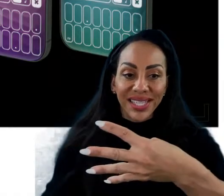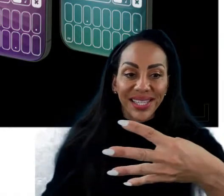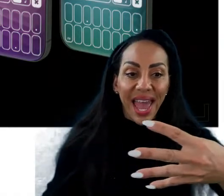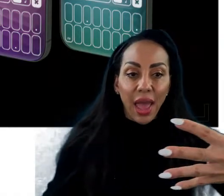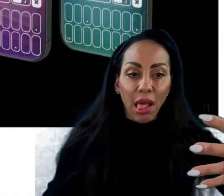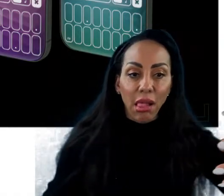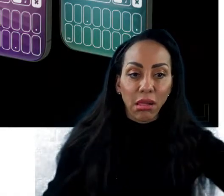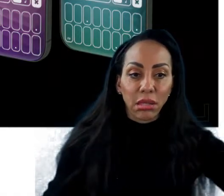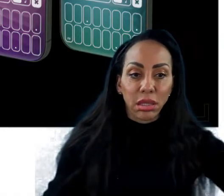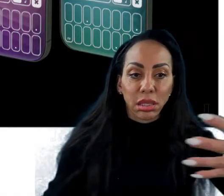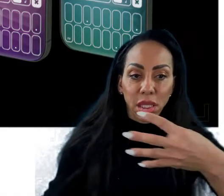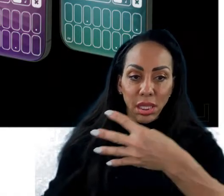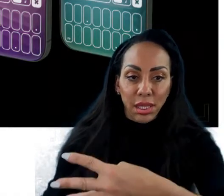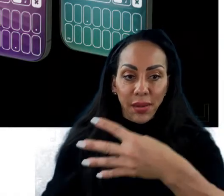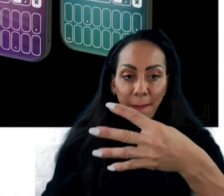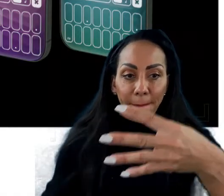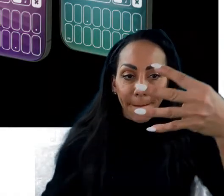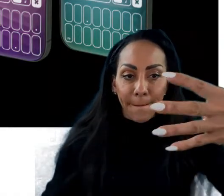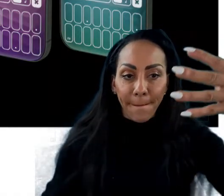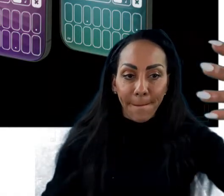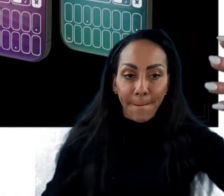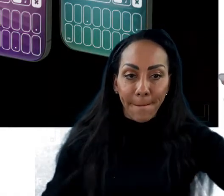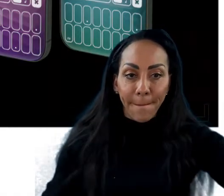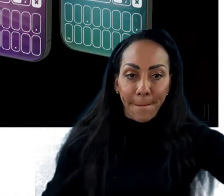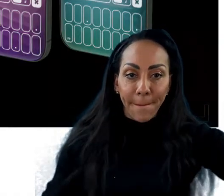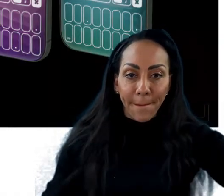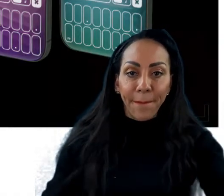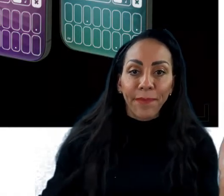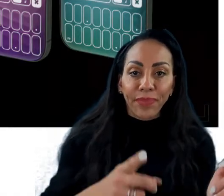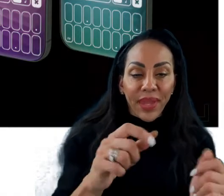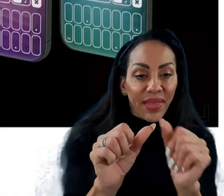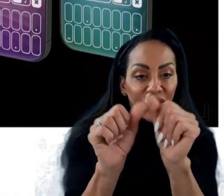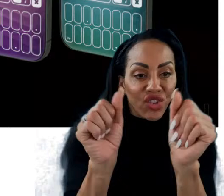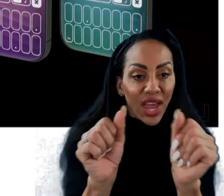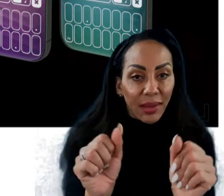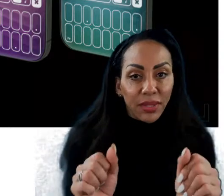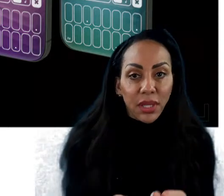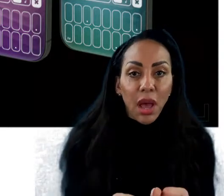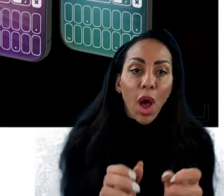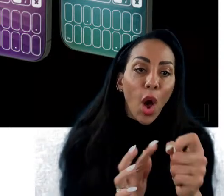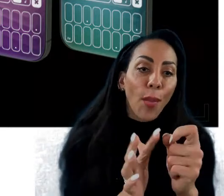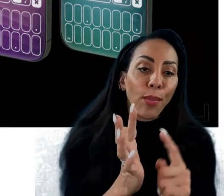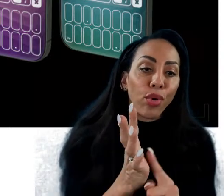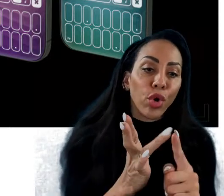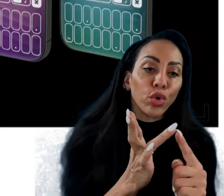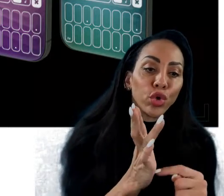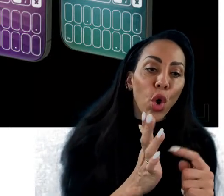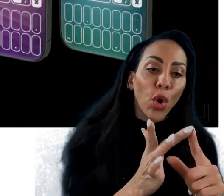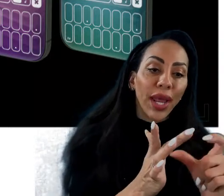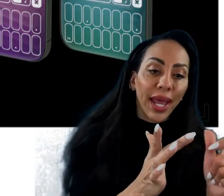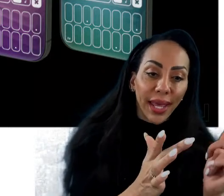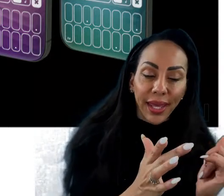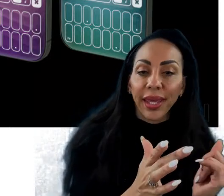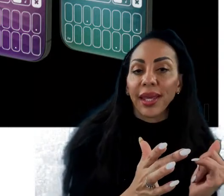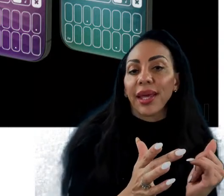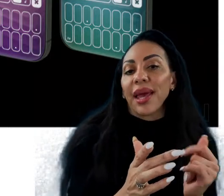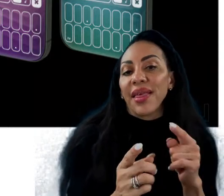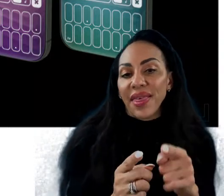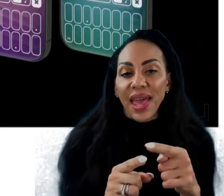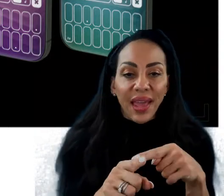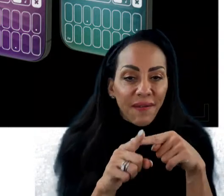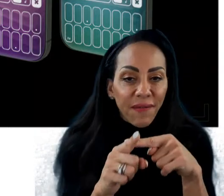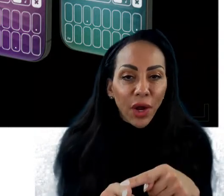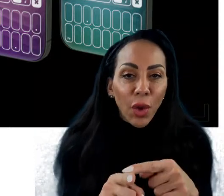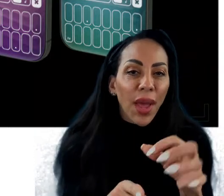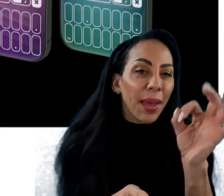The shapes we chose are the Playtonik solids, which is a set of shapes that follow a set of mathematical rules, which